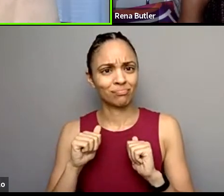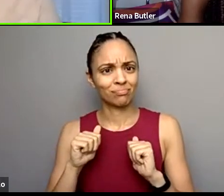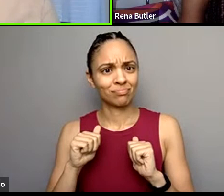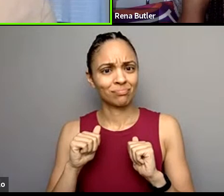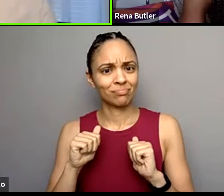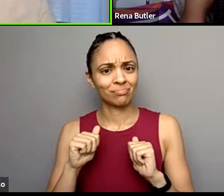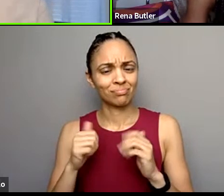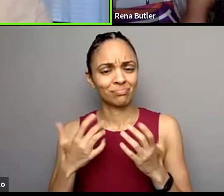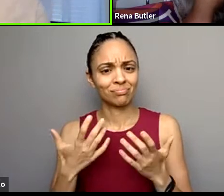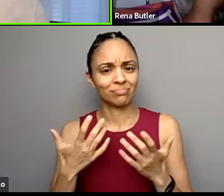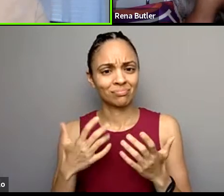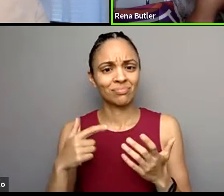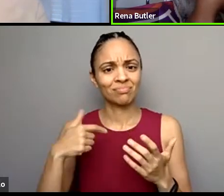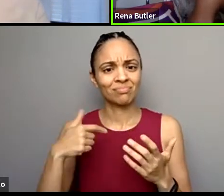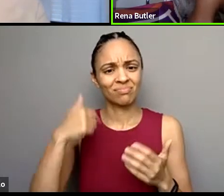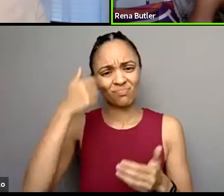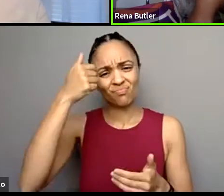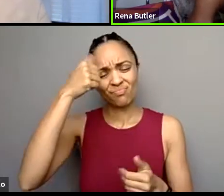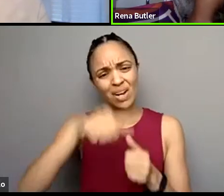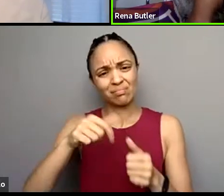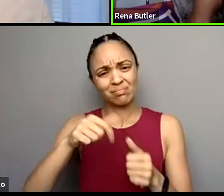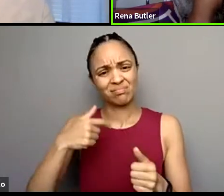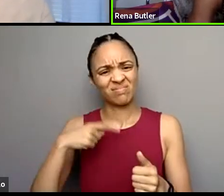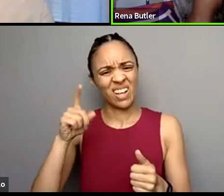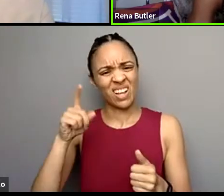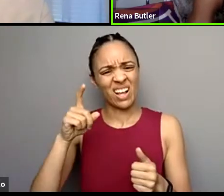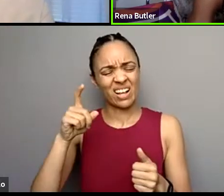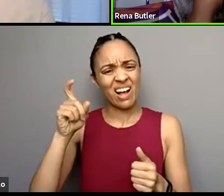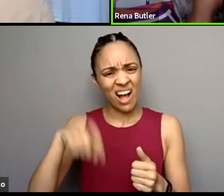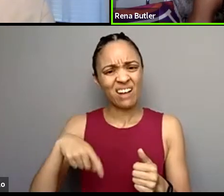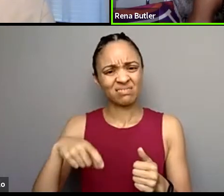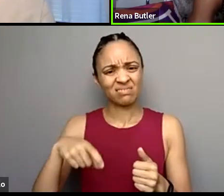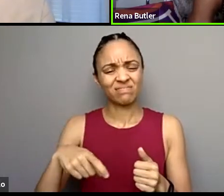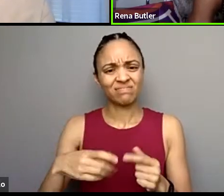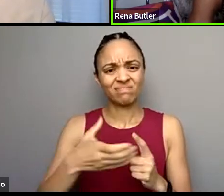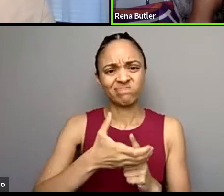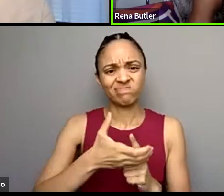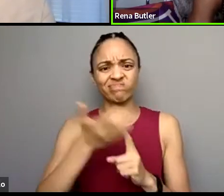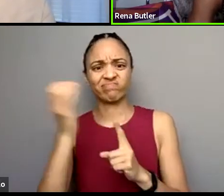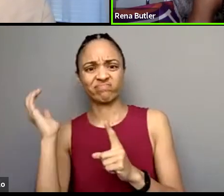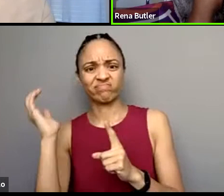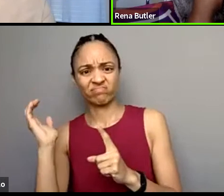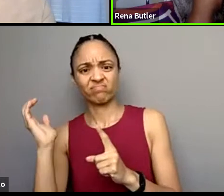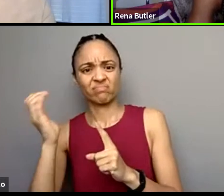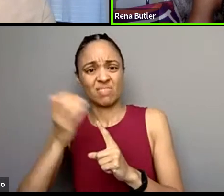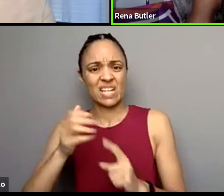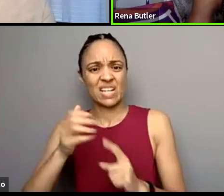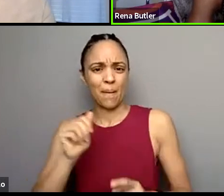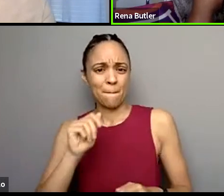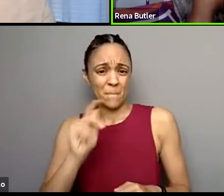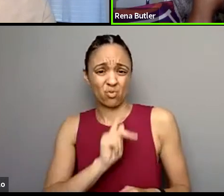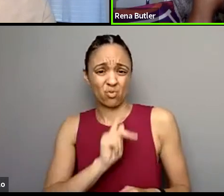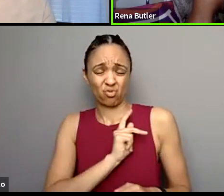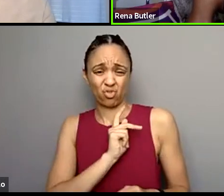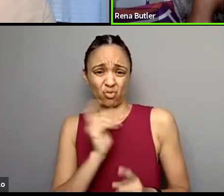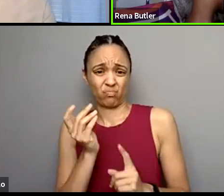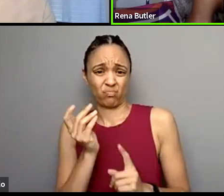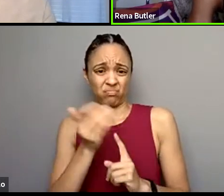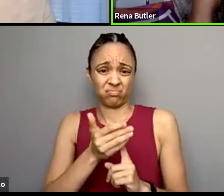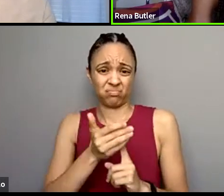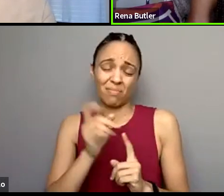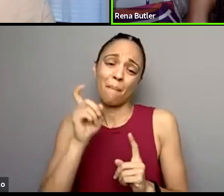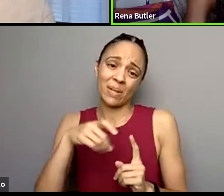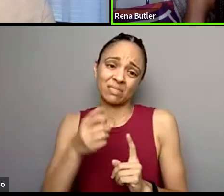off and put it over there. So true. I mean, I will say I watch my masters a